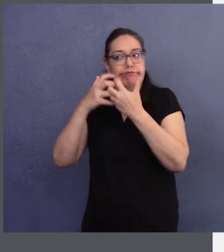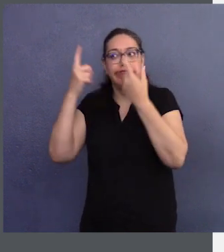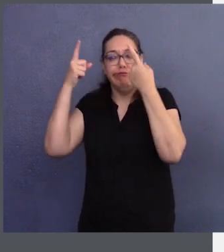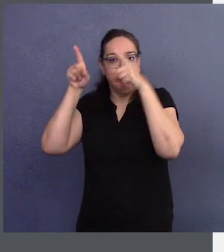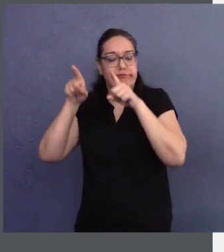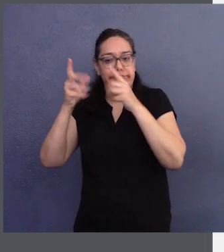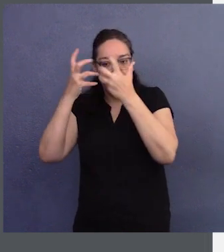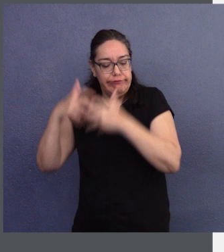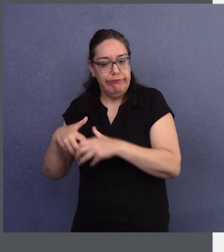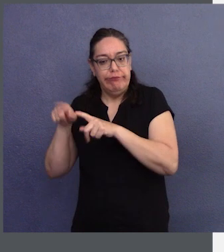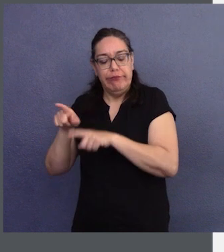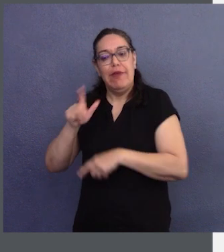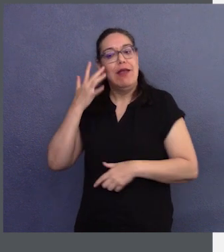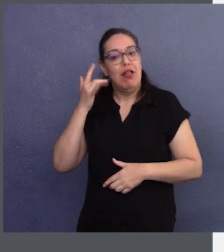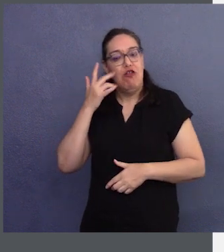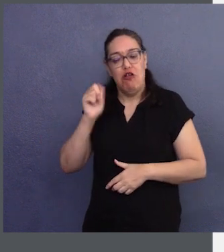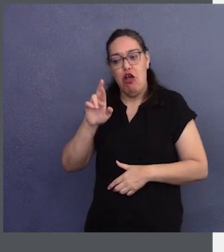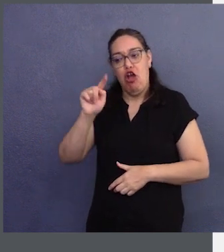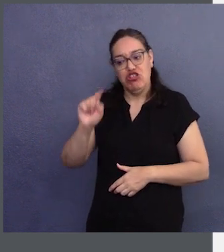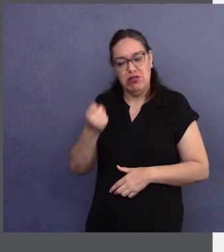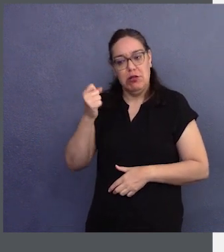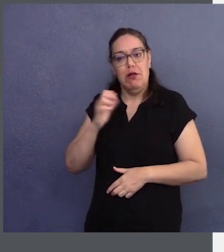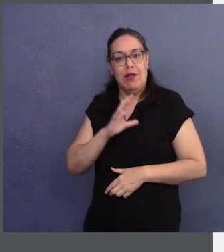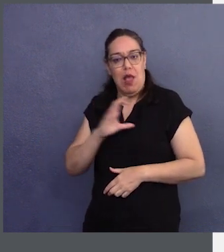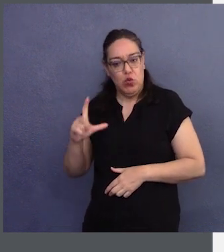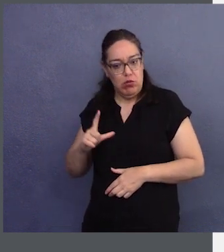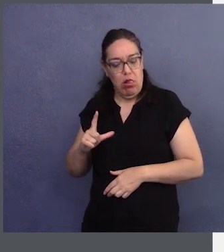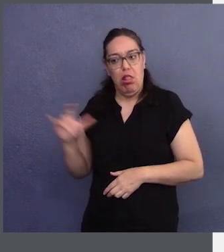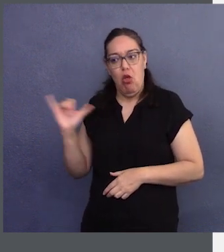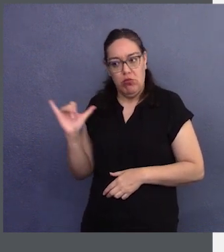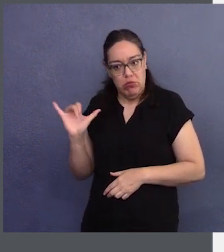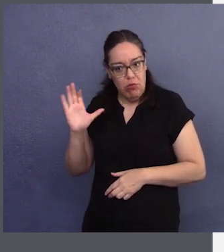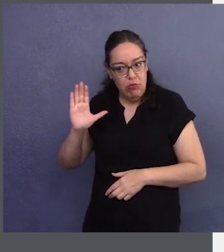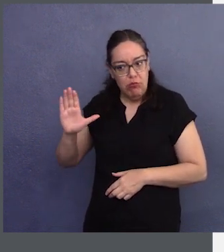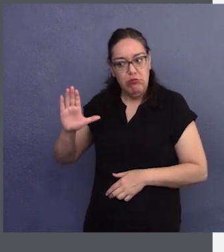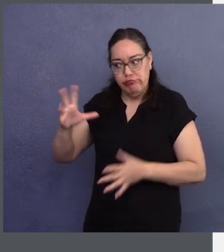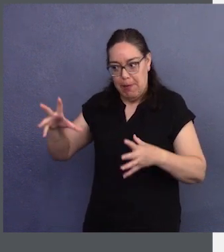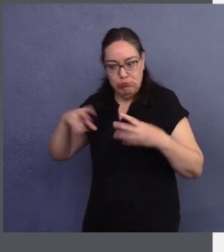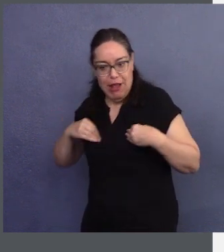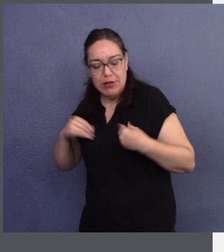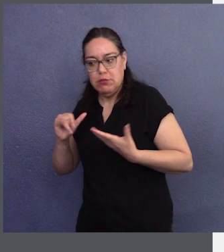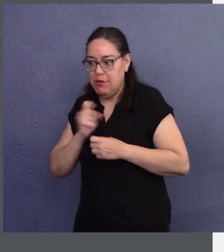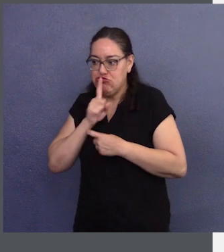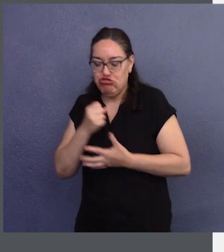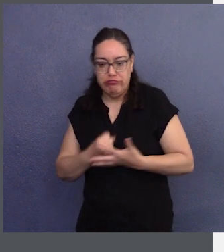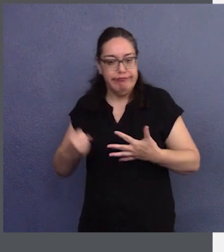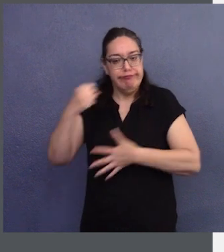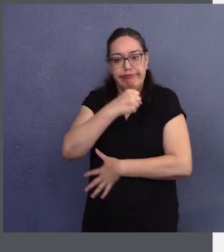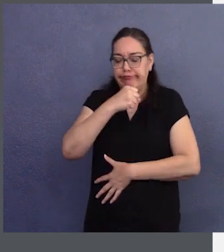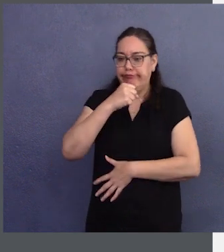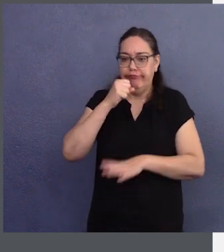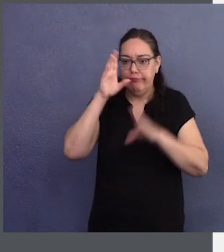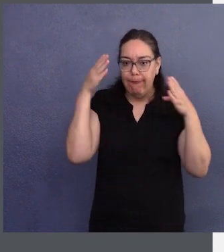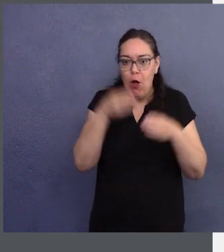the California Arts Council is also embracing. So we want to make sure that these are front and center in